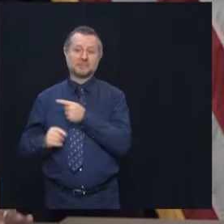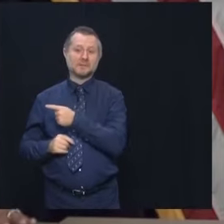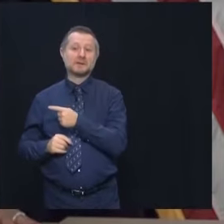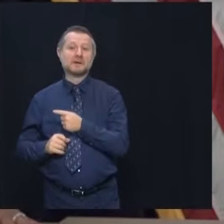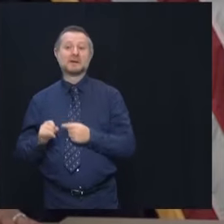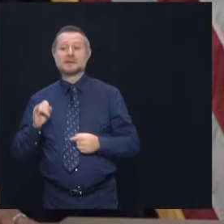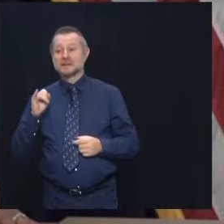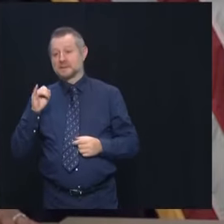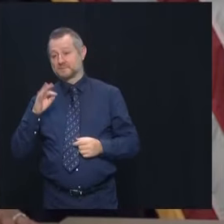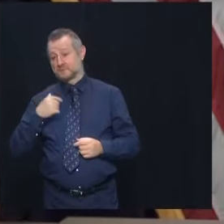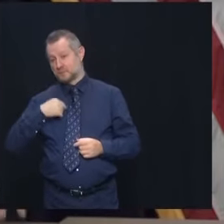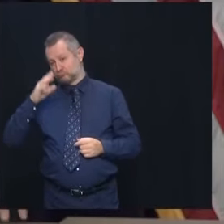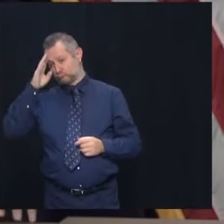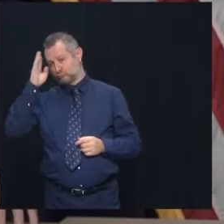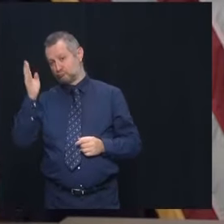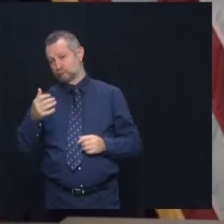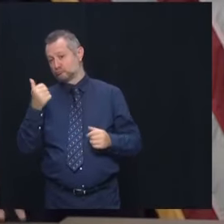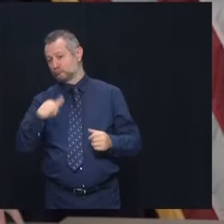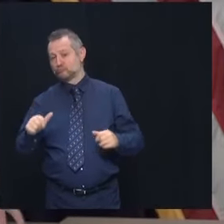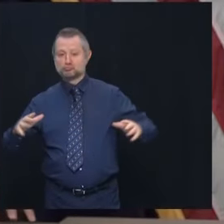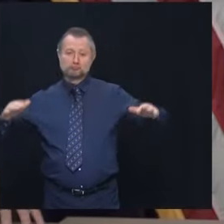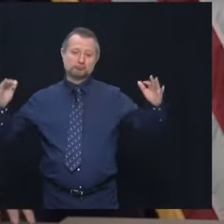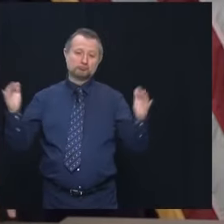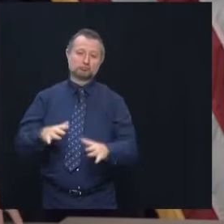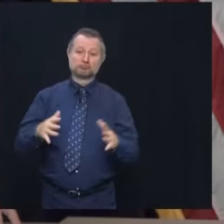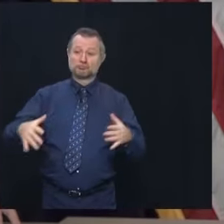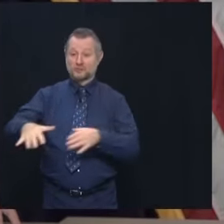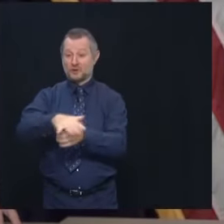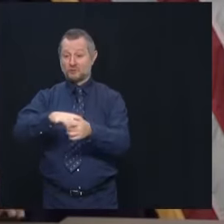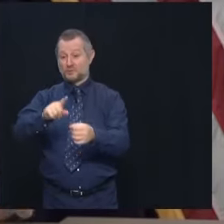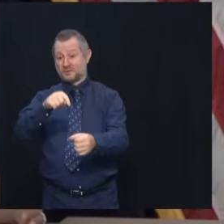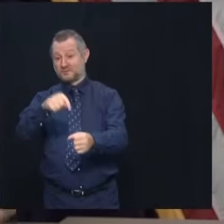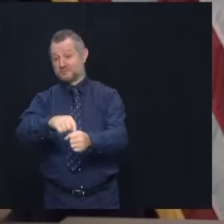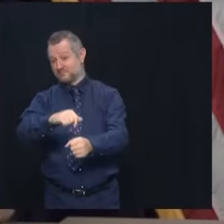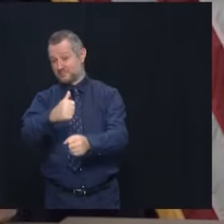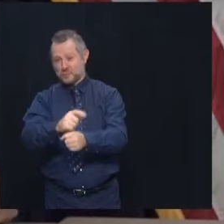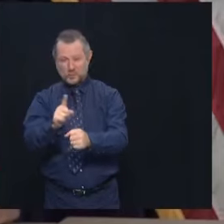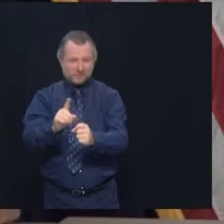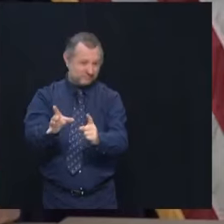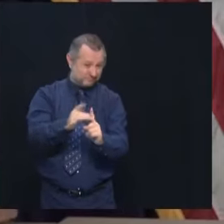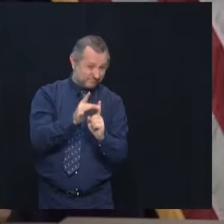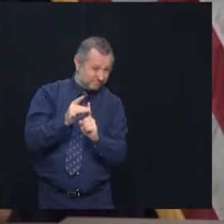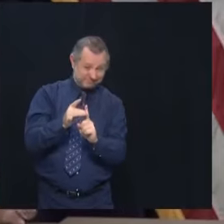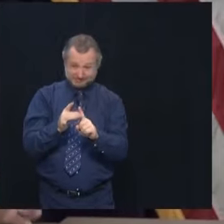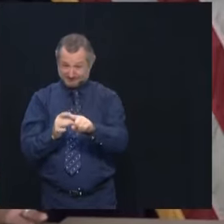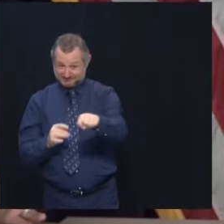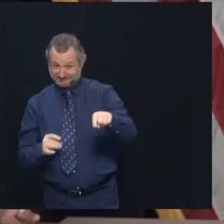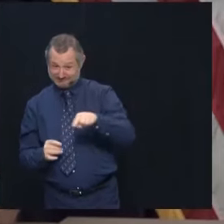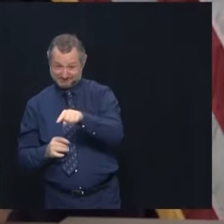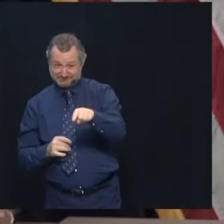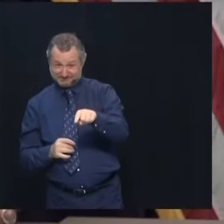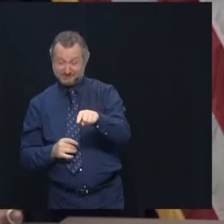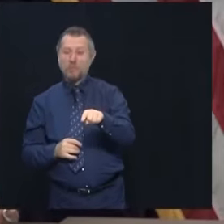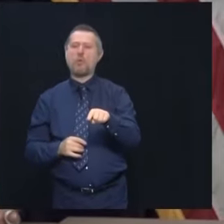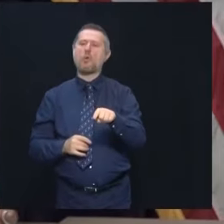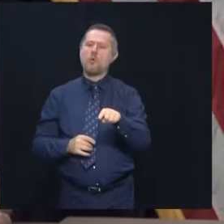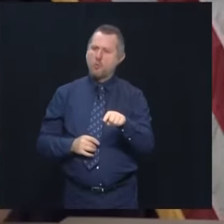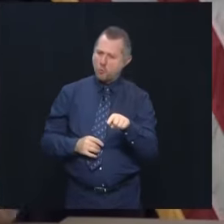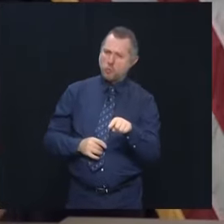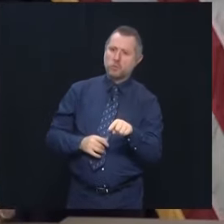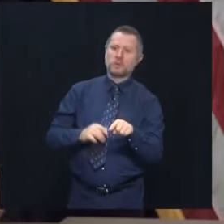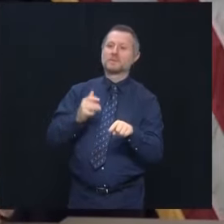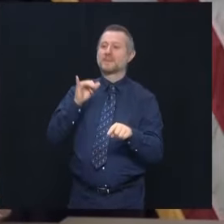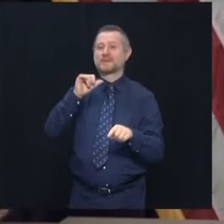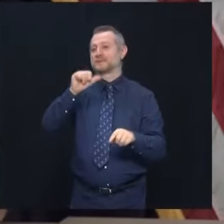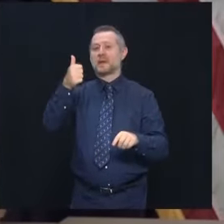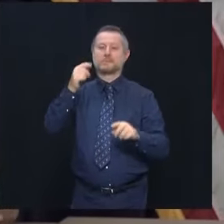saying a mass gathering number in a certain region based on infection rate would be lowered, let's call it 10 people. I'm not saying that's what it's going to be, but